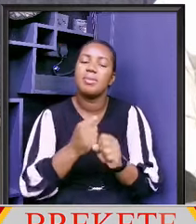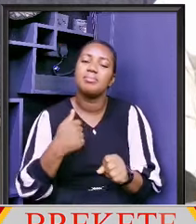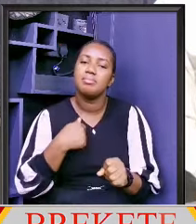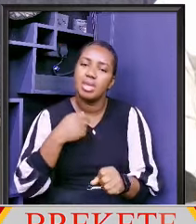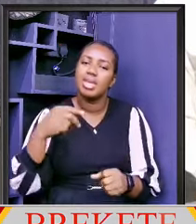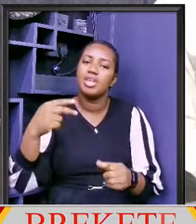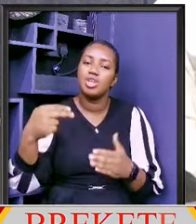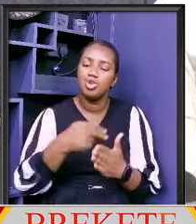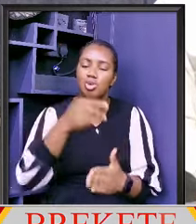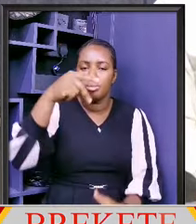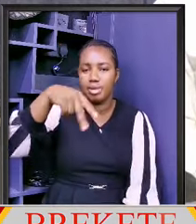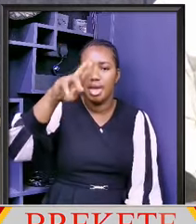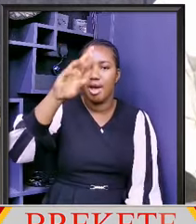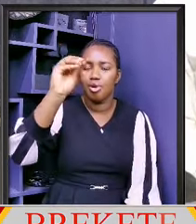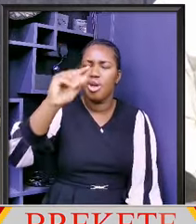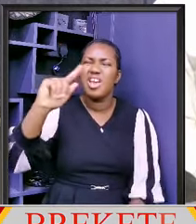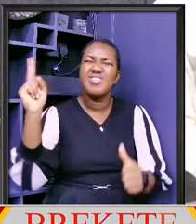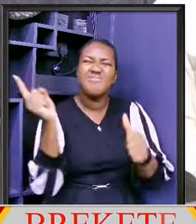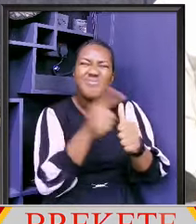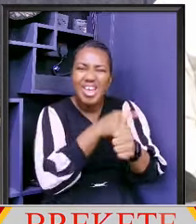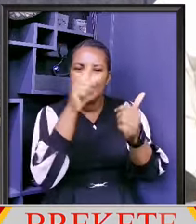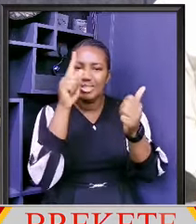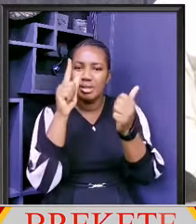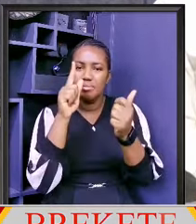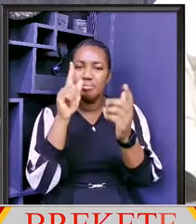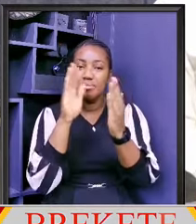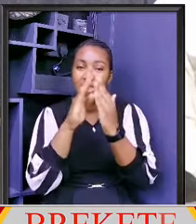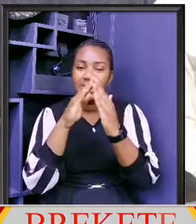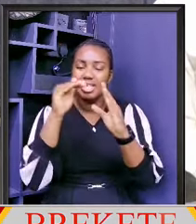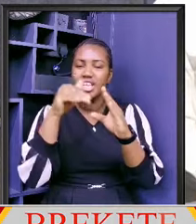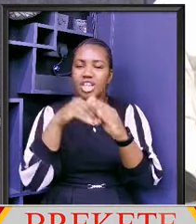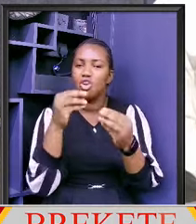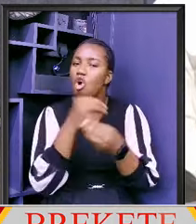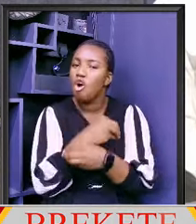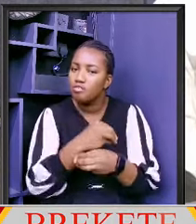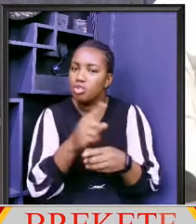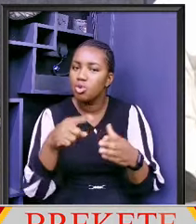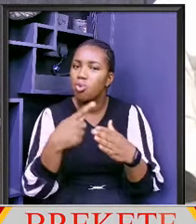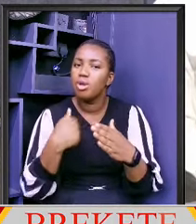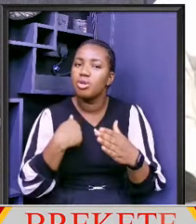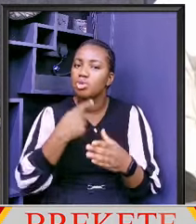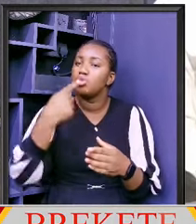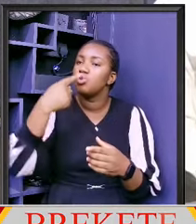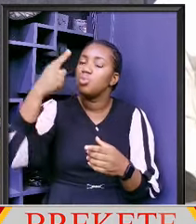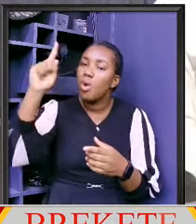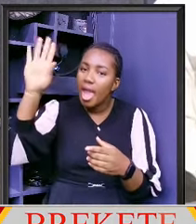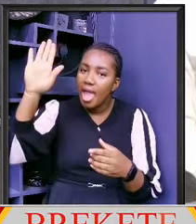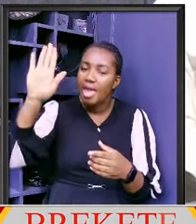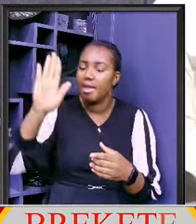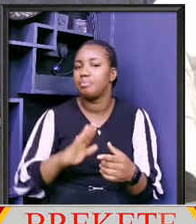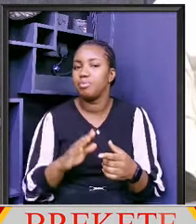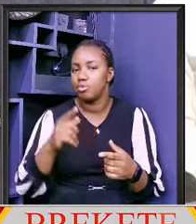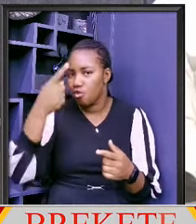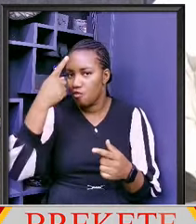2019. The first meeting in office, when we take out of office, Allegiant, me and